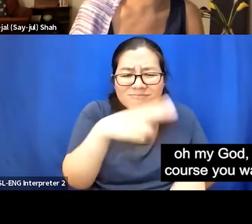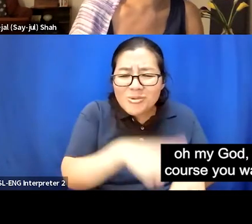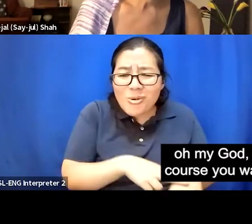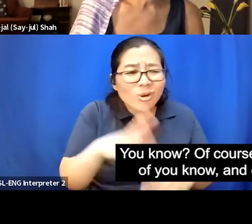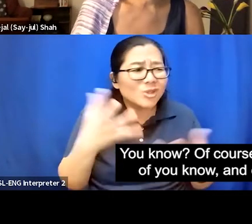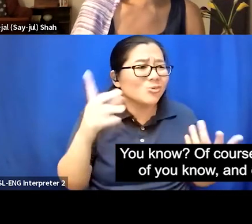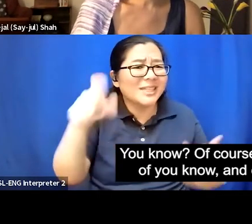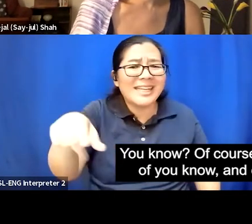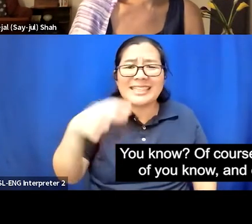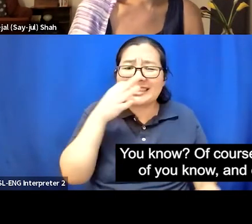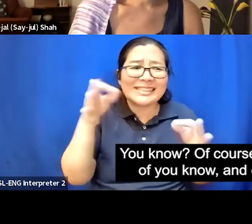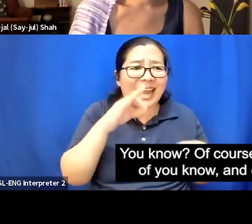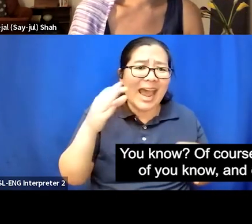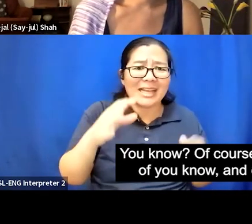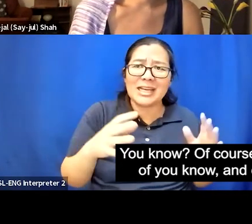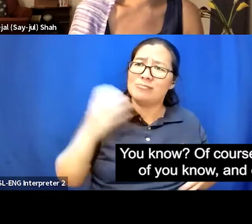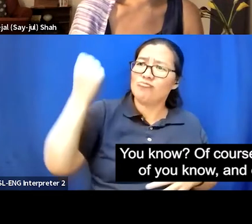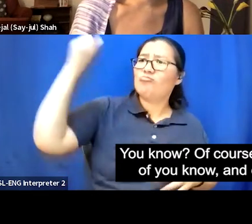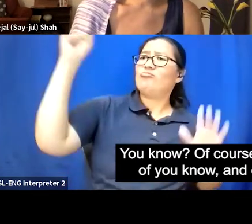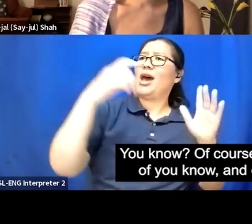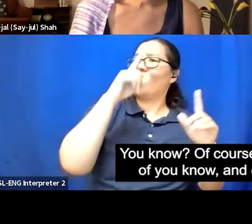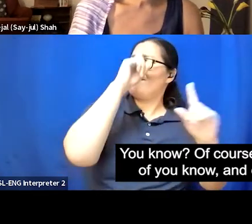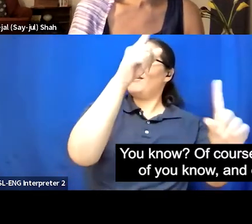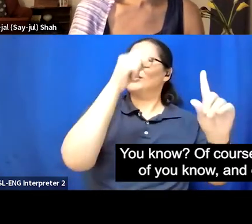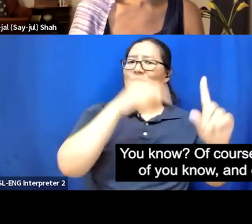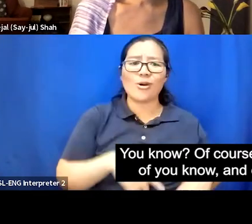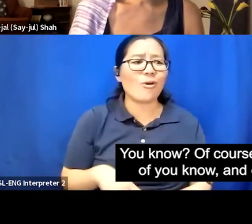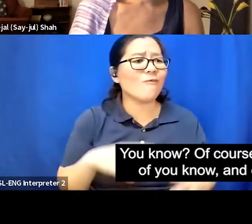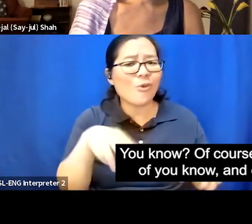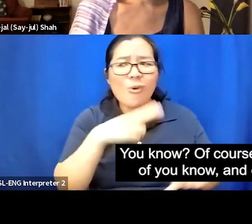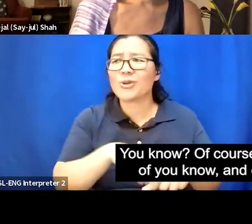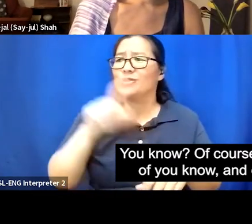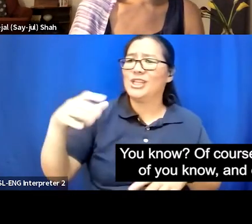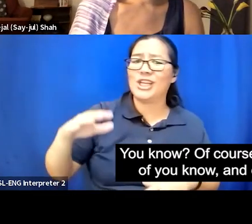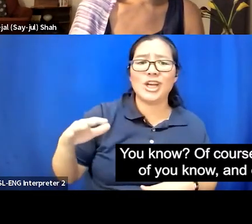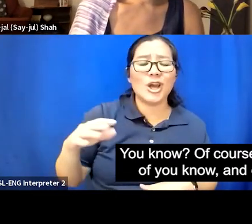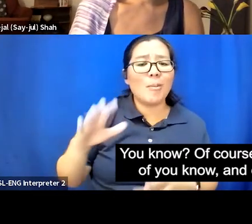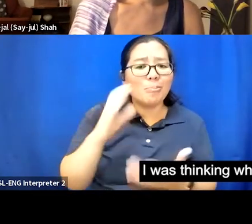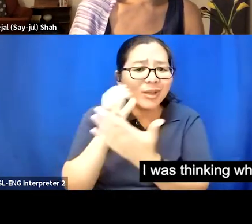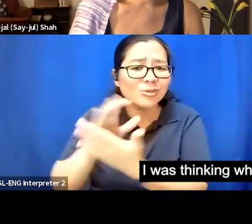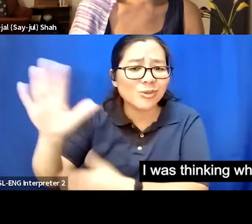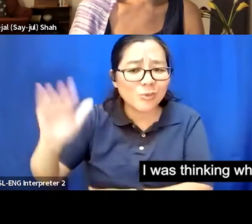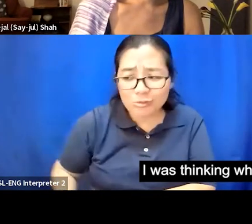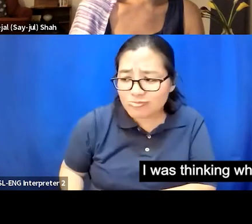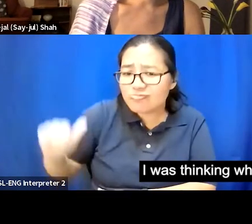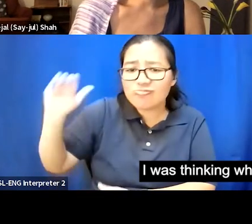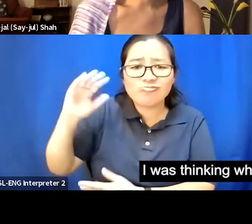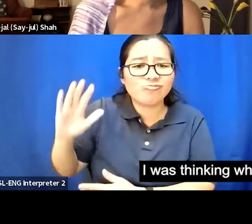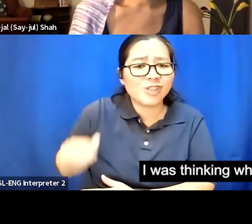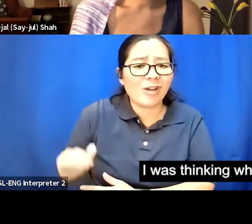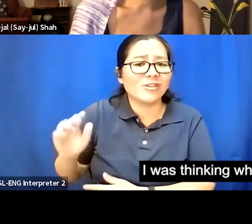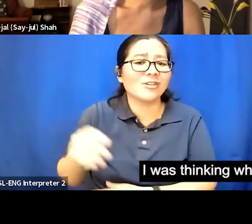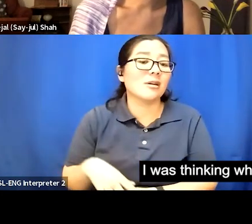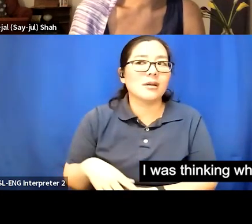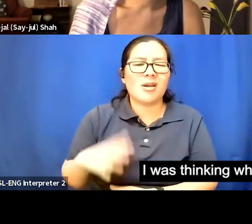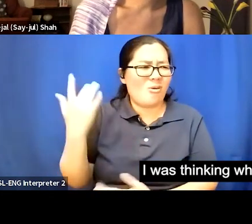manifesto, you know, of course you want childhood pictures of, you know, and every time I was thinking, why aren't